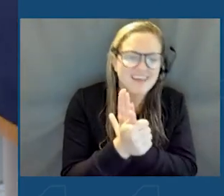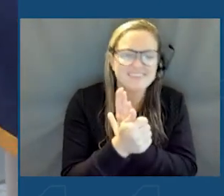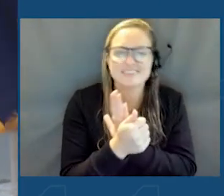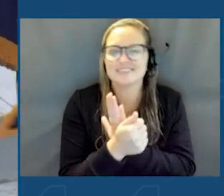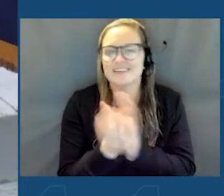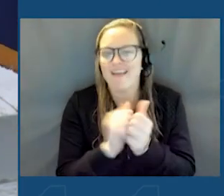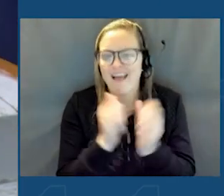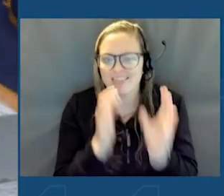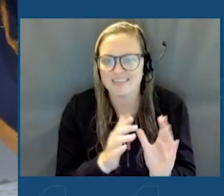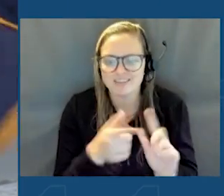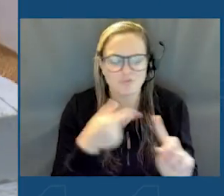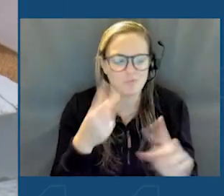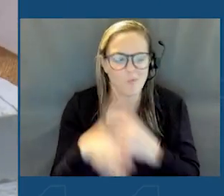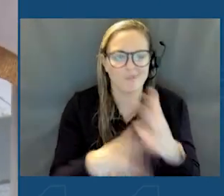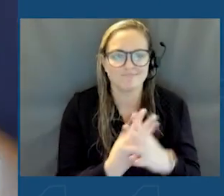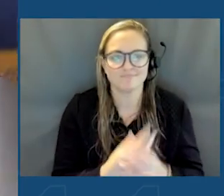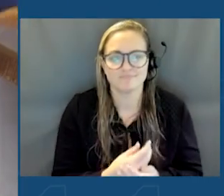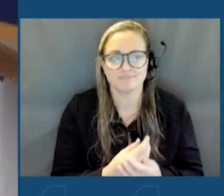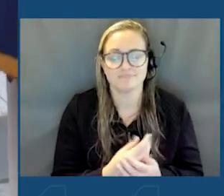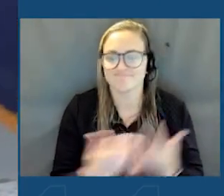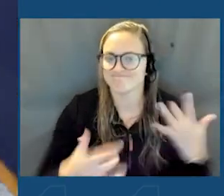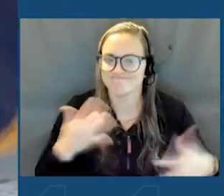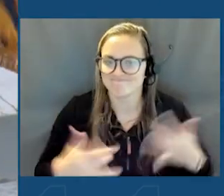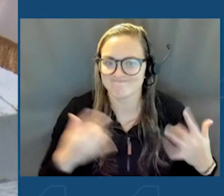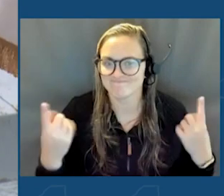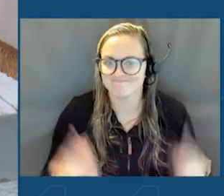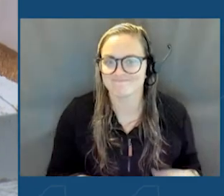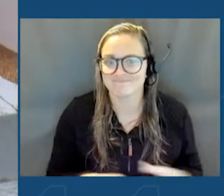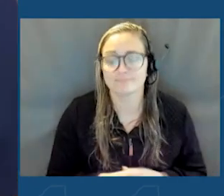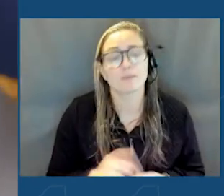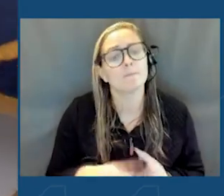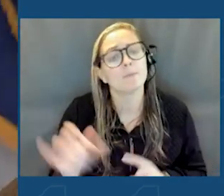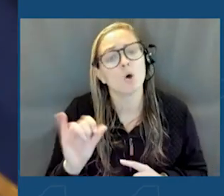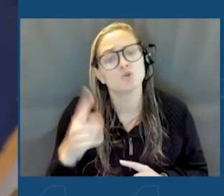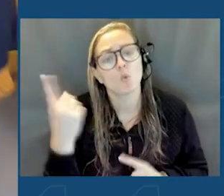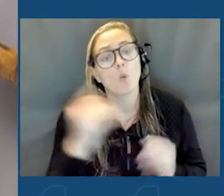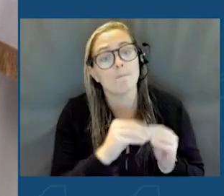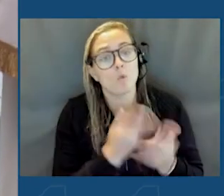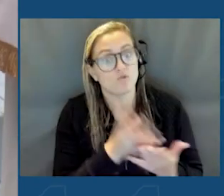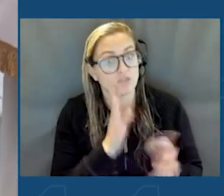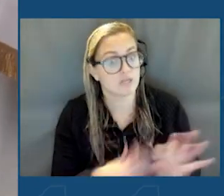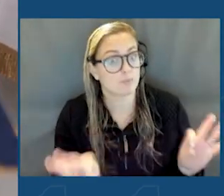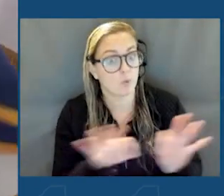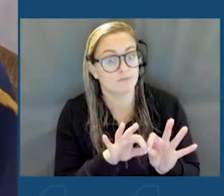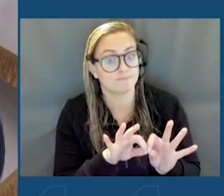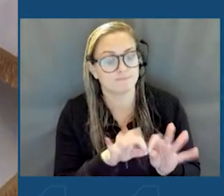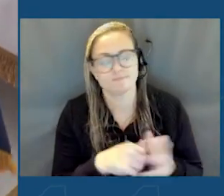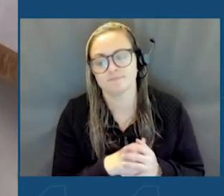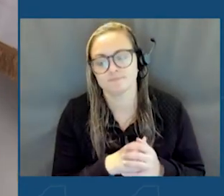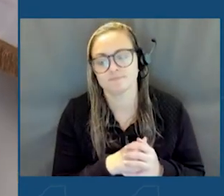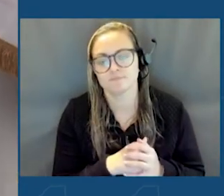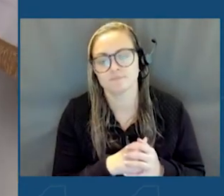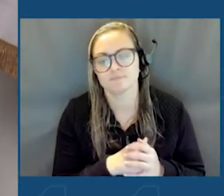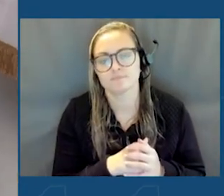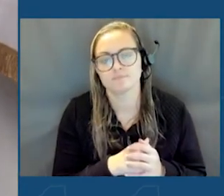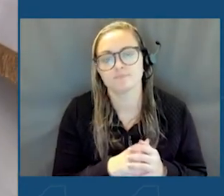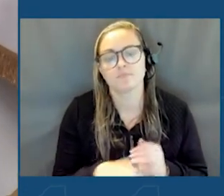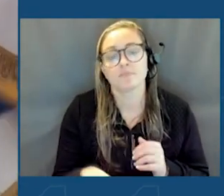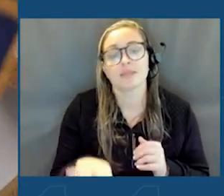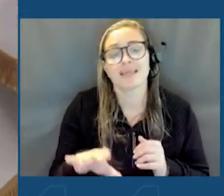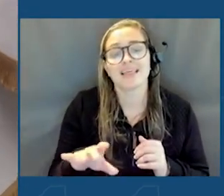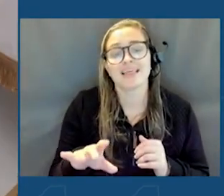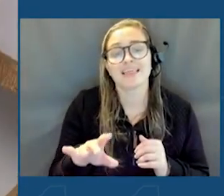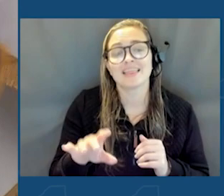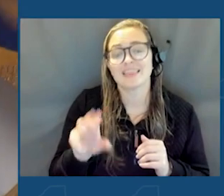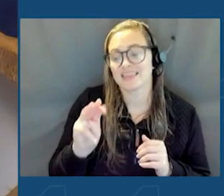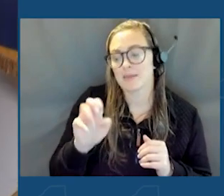over. So I can't wait for that to be happening. But also, one more thing that's important. What do the medals look like? We get to design